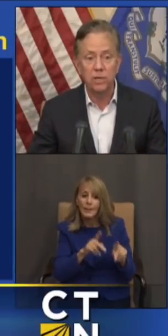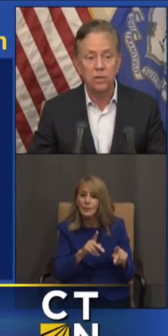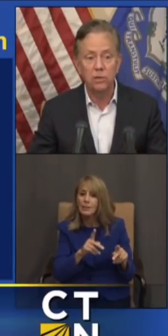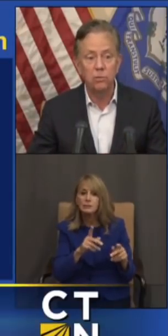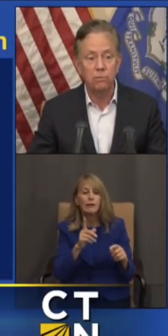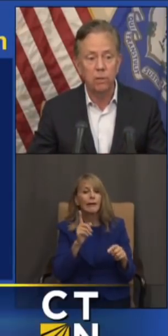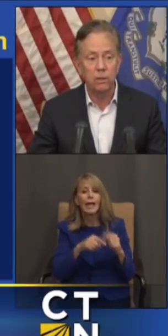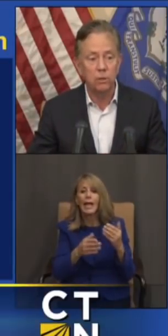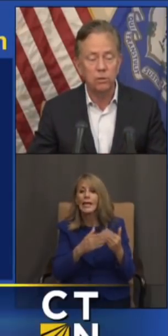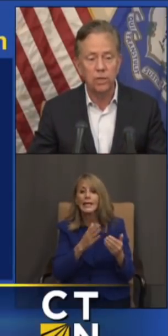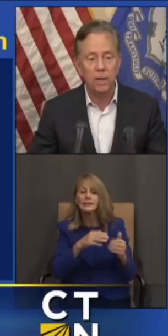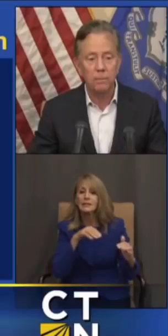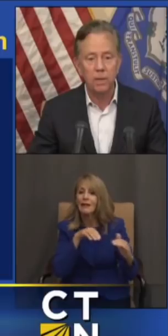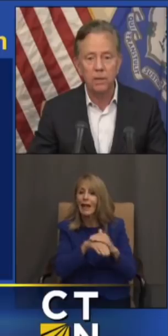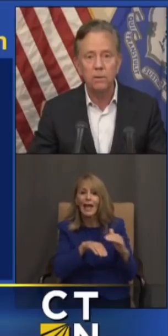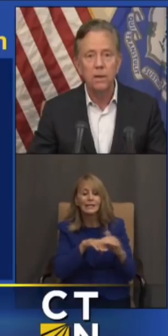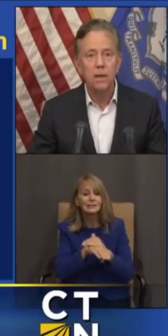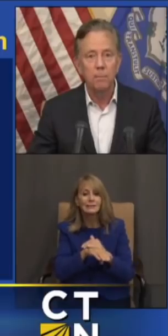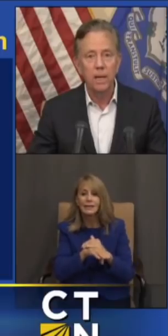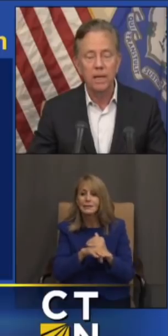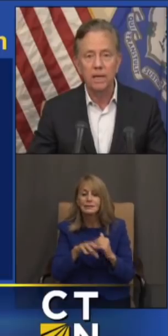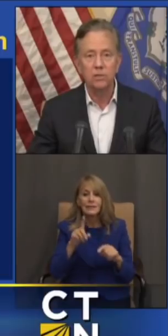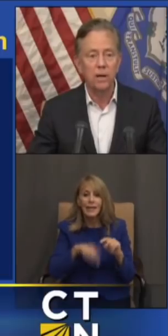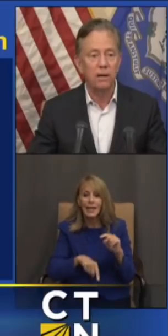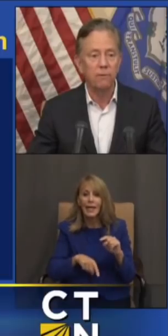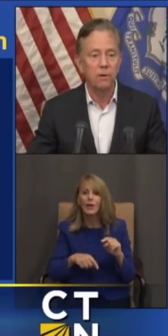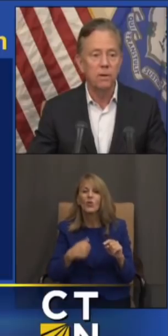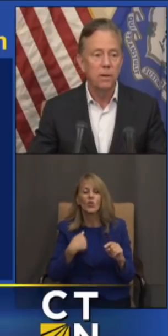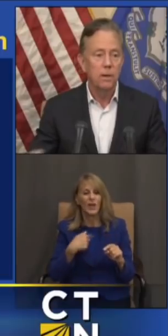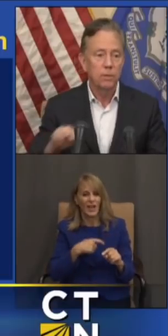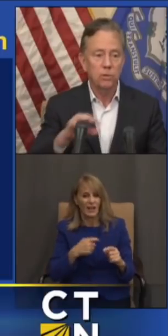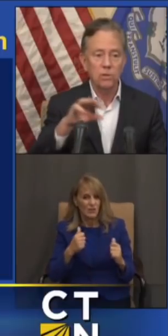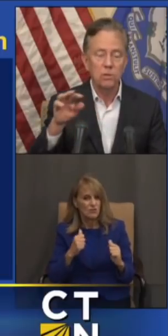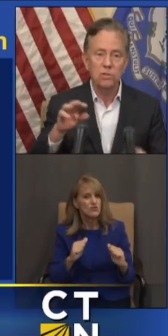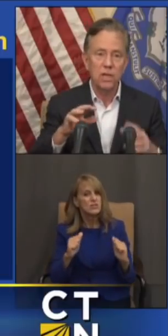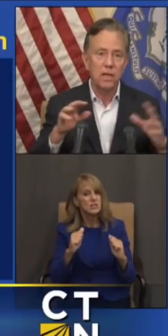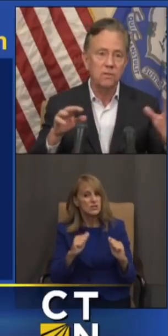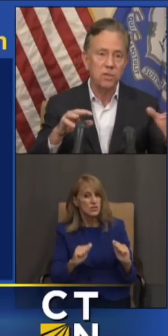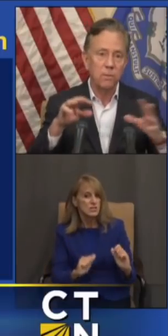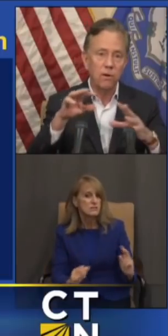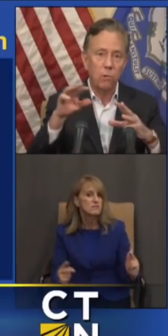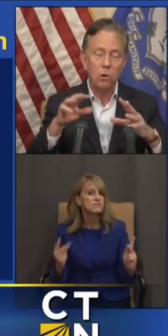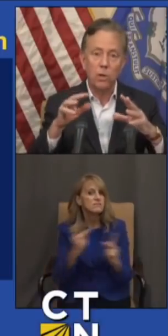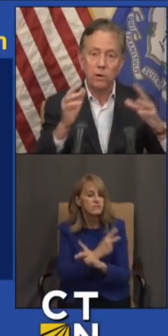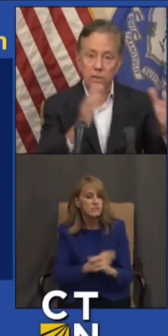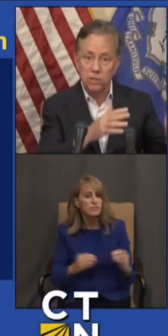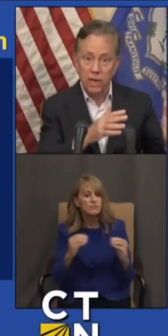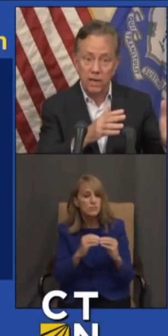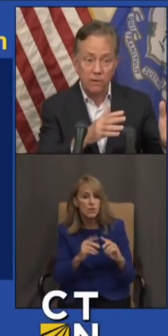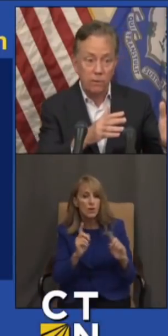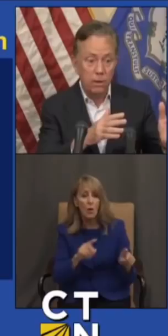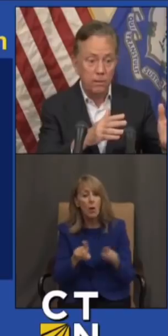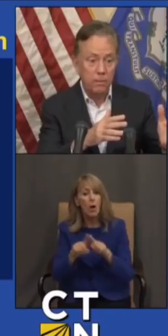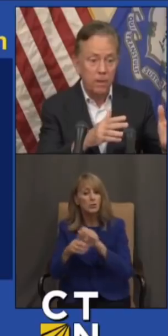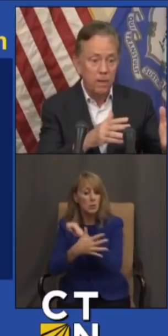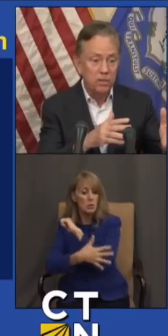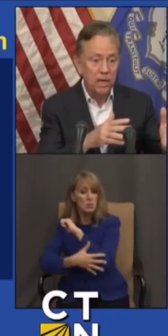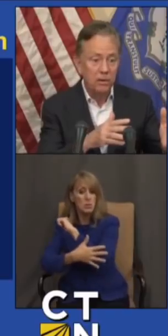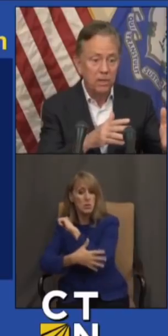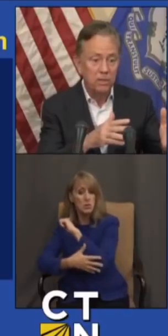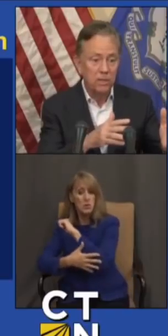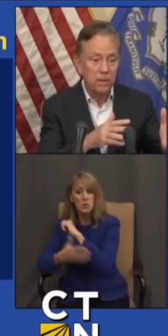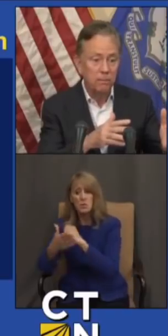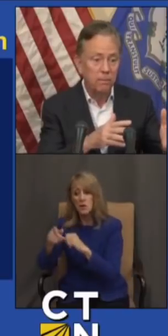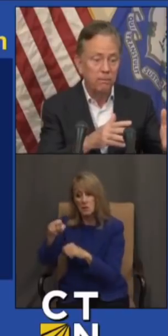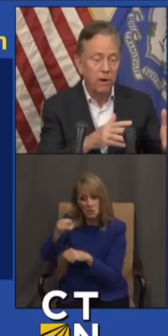got to continue to do a really good job there and make an extra effort. But you also see in some of our rural areas, you can have a